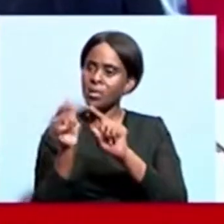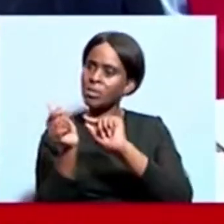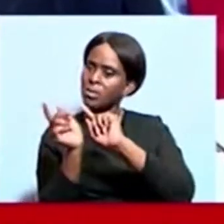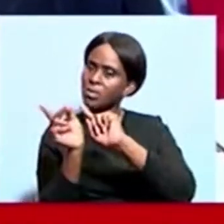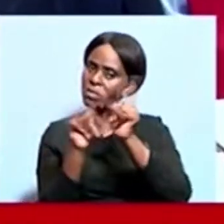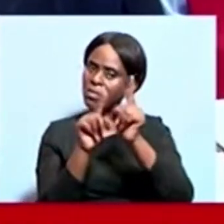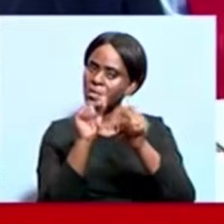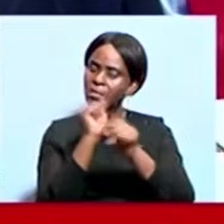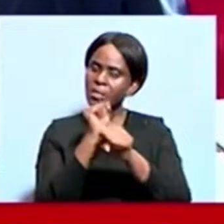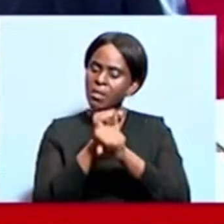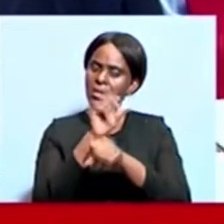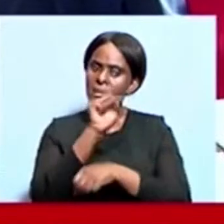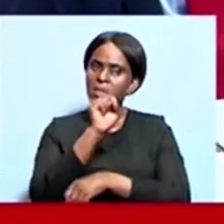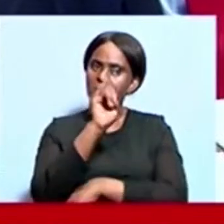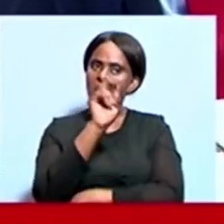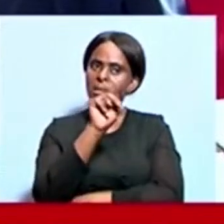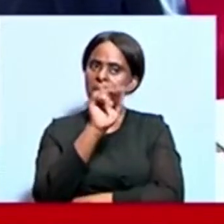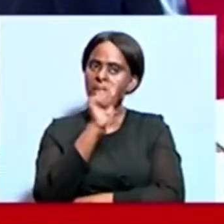Sinazongwe?